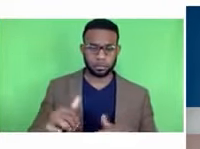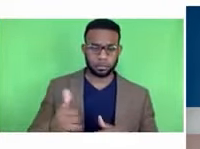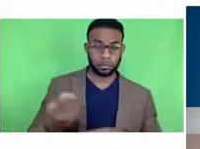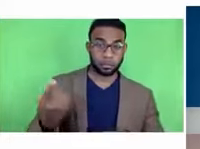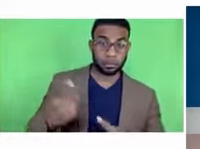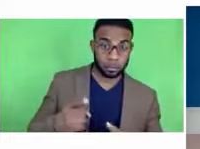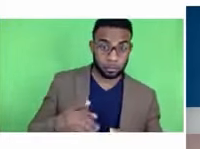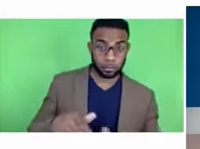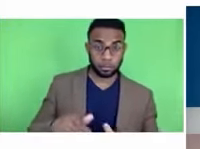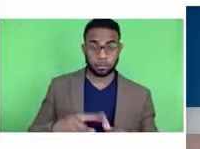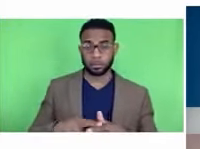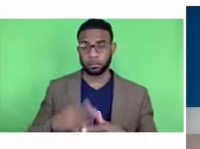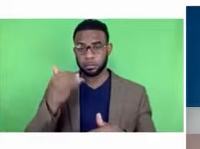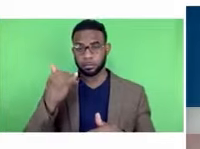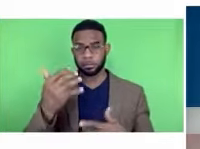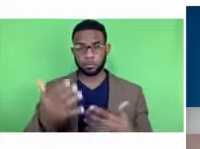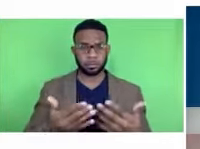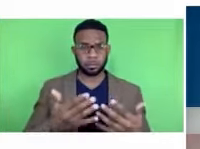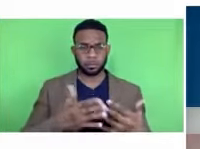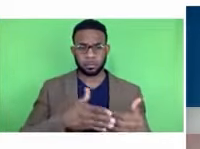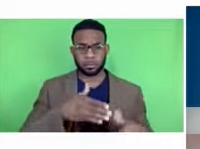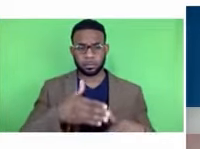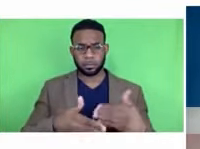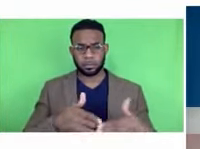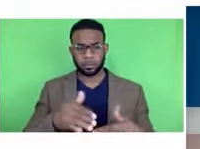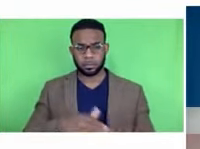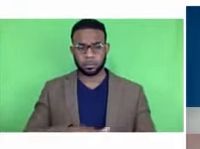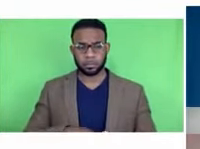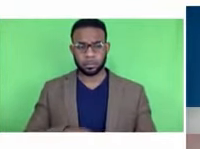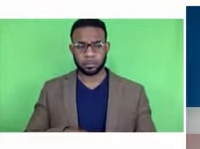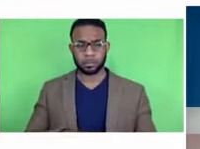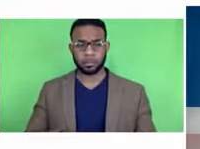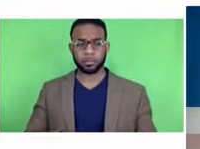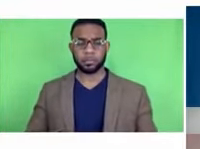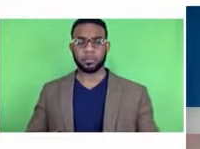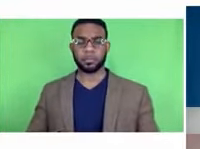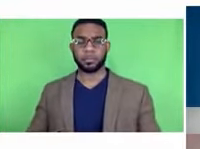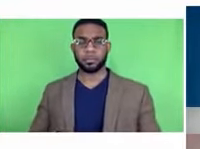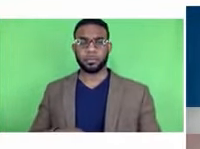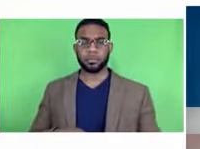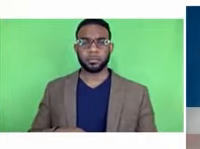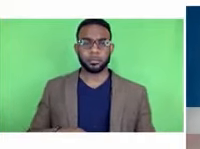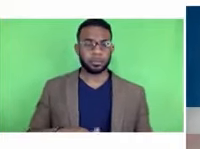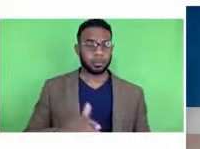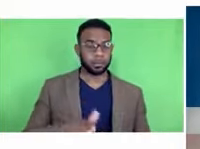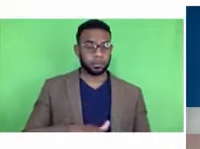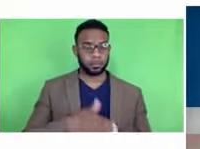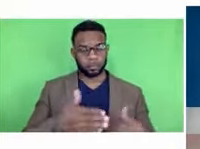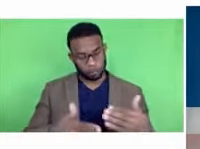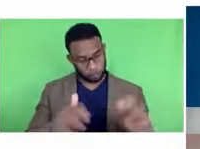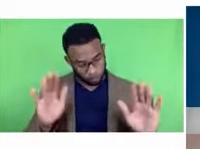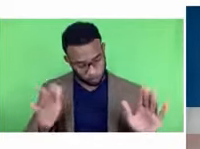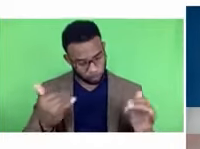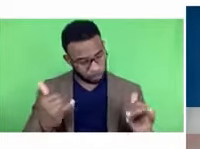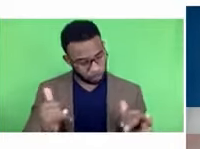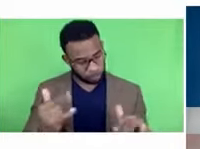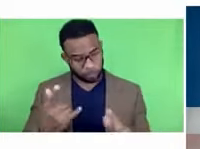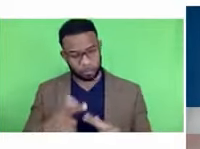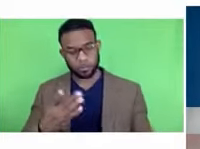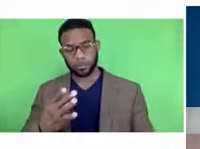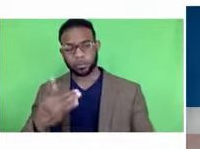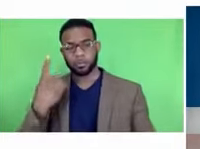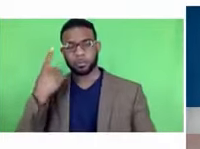happening yet, or if it's a kind of a slow process in that field. It's a slow process, though there is work being done towards